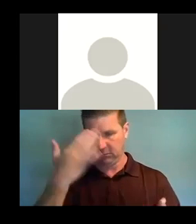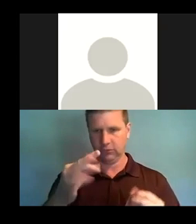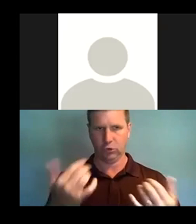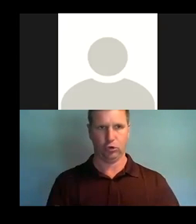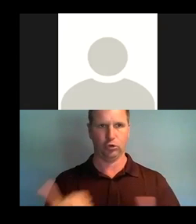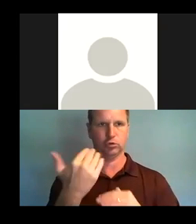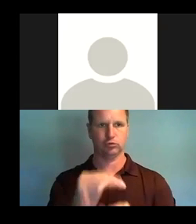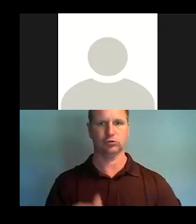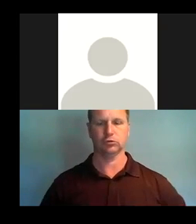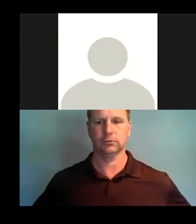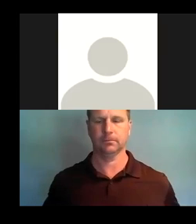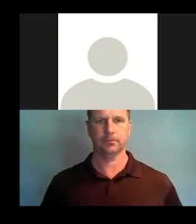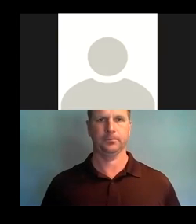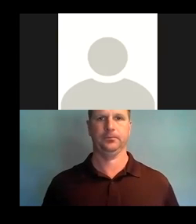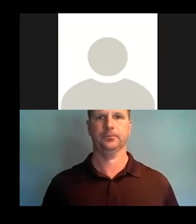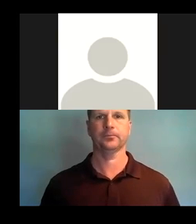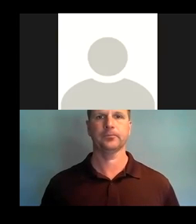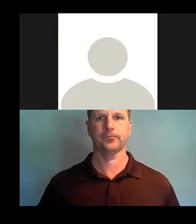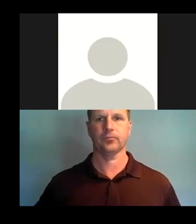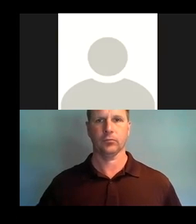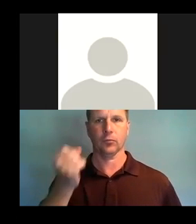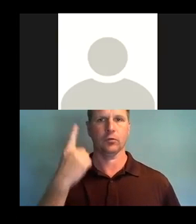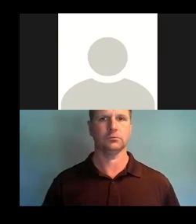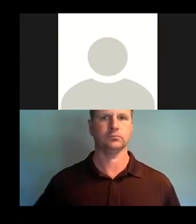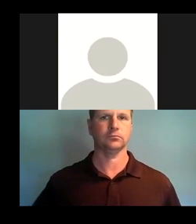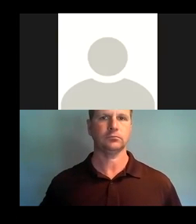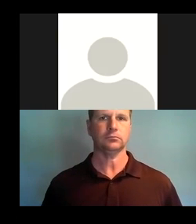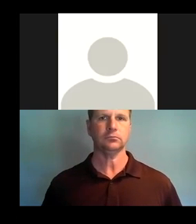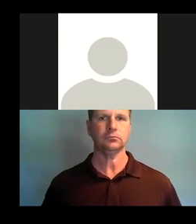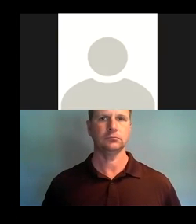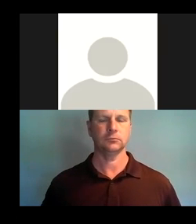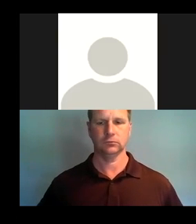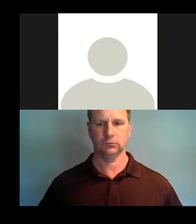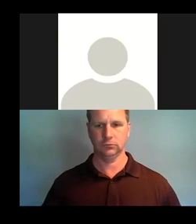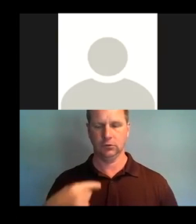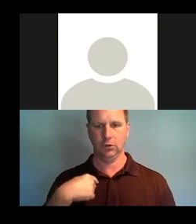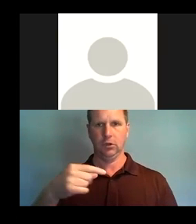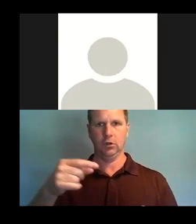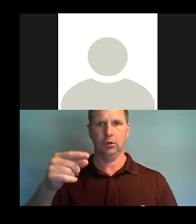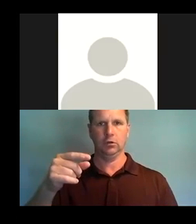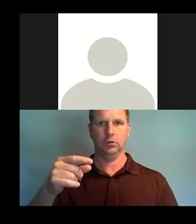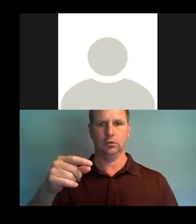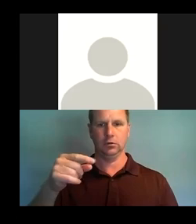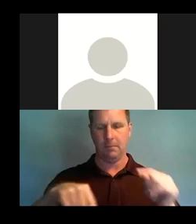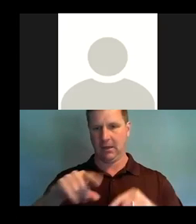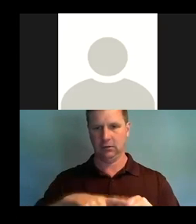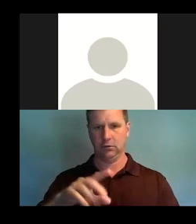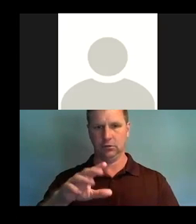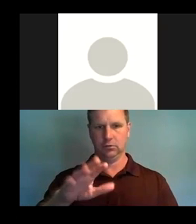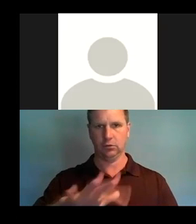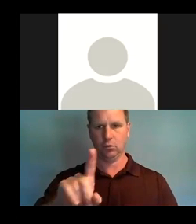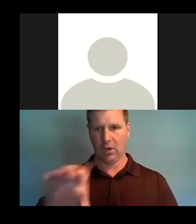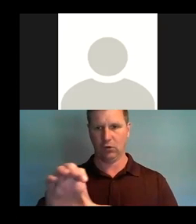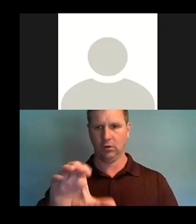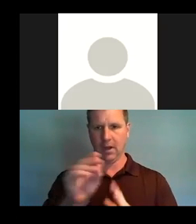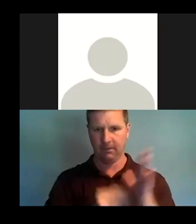restrictions. Got it. That makes a lot of sense. So we'll be able to go back to those, 100 or so applicants